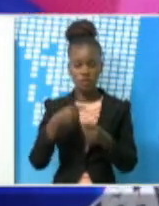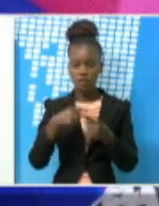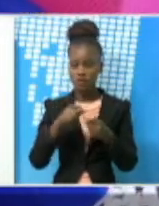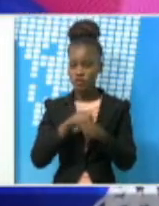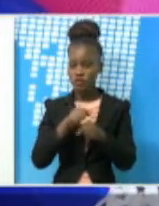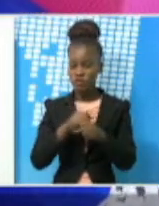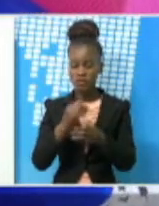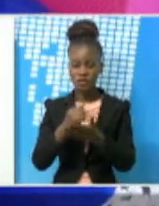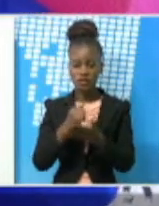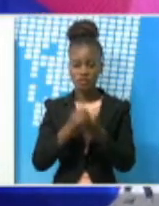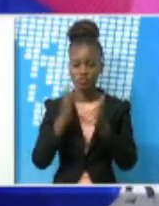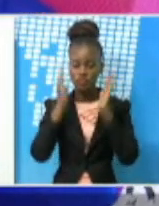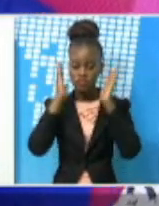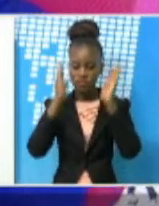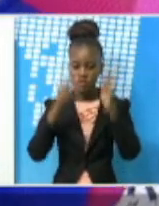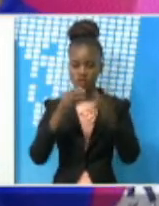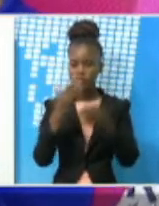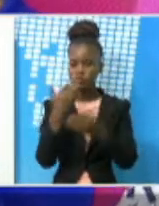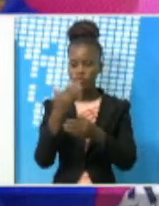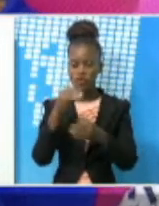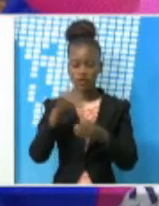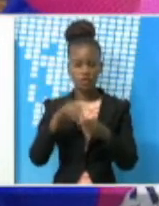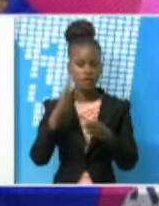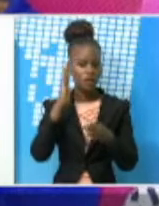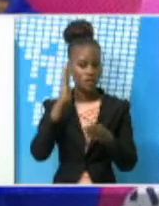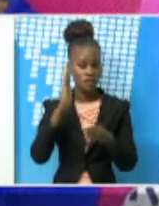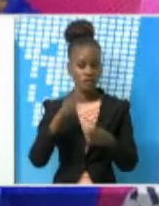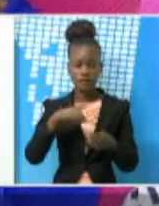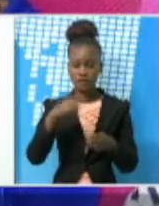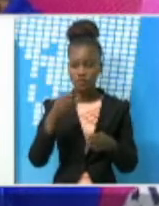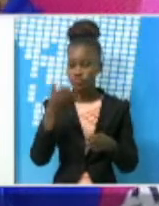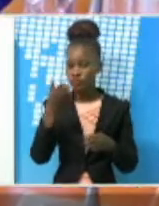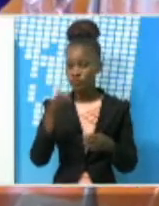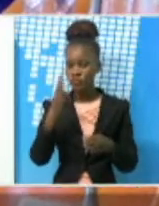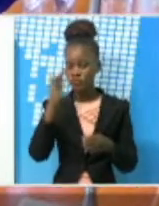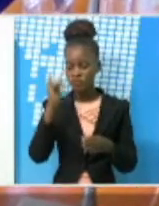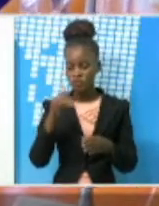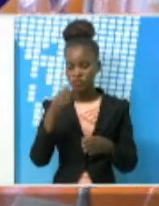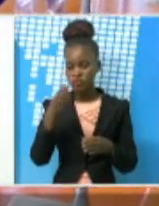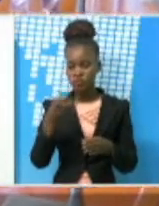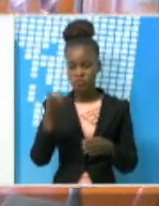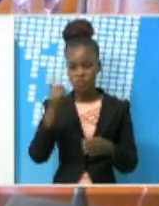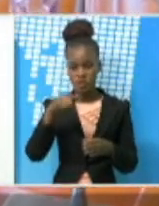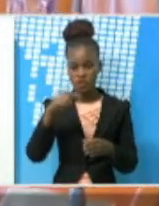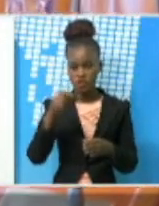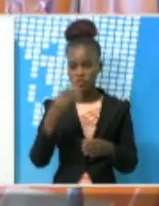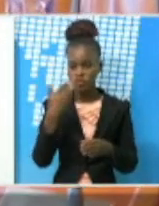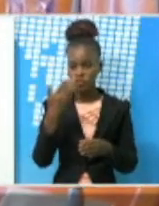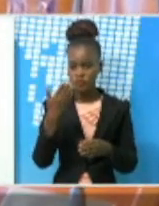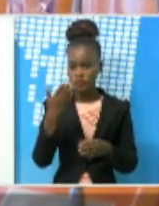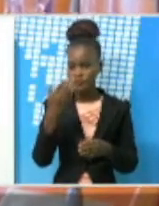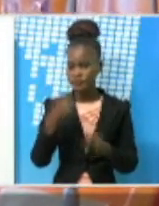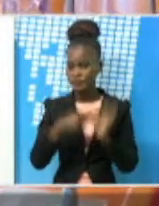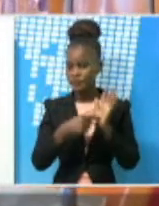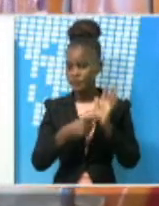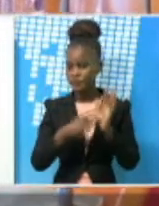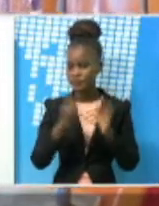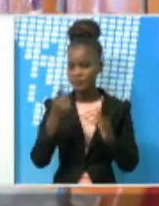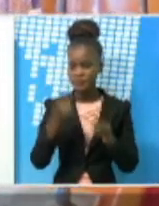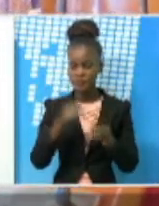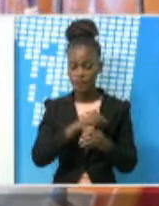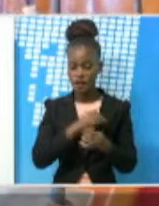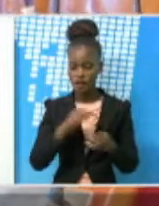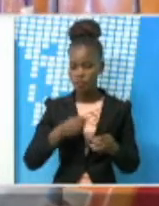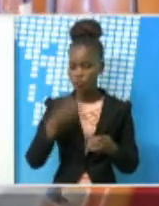Diploma Programs and Certificate Programs, as well as Physical and Biological Diploma and Certificates. Representing the First Lady in her